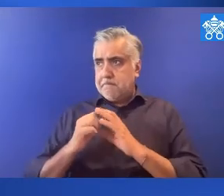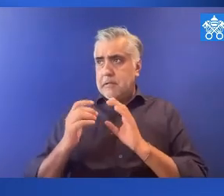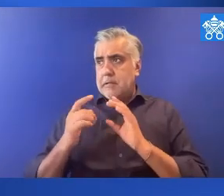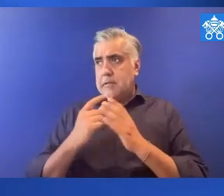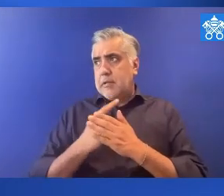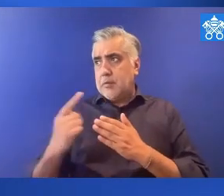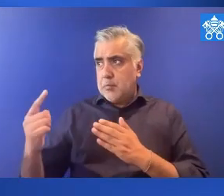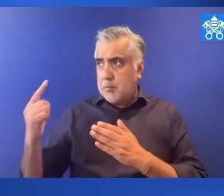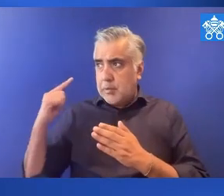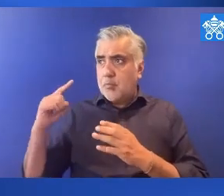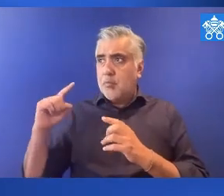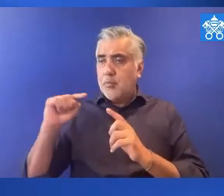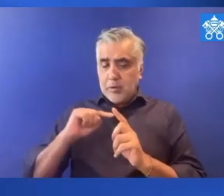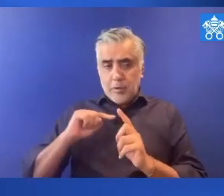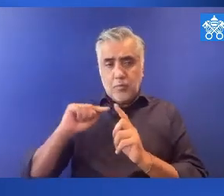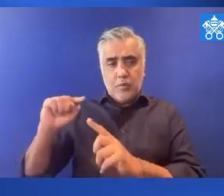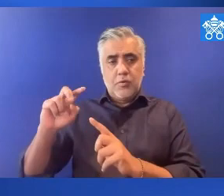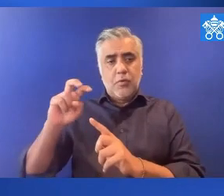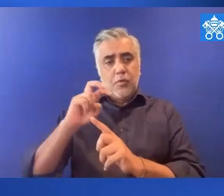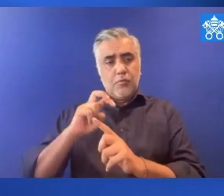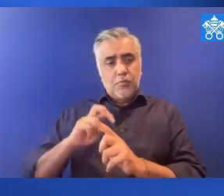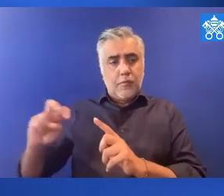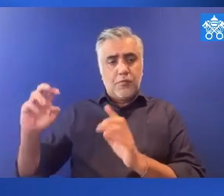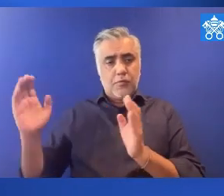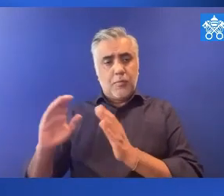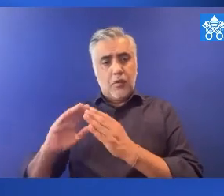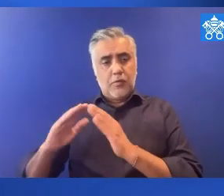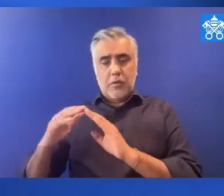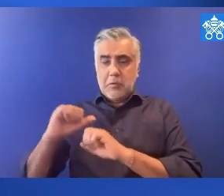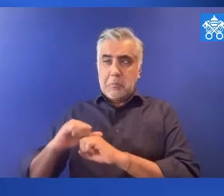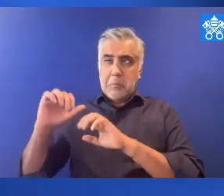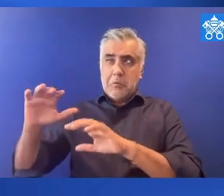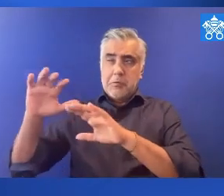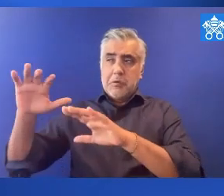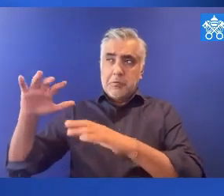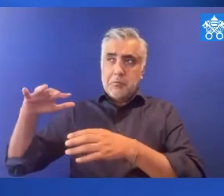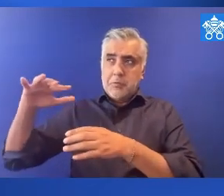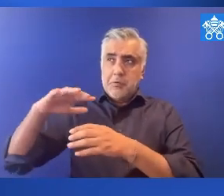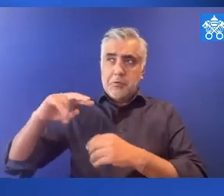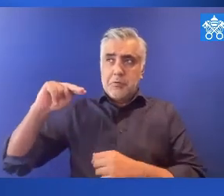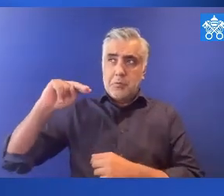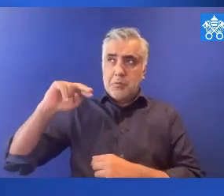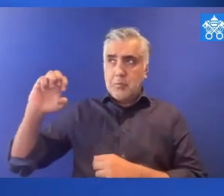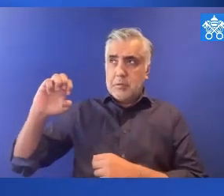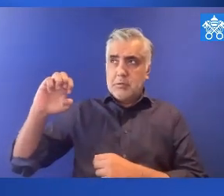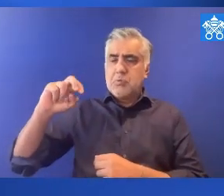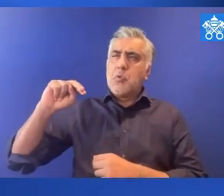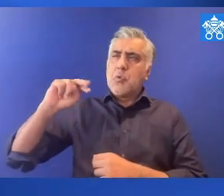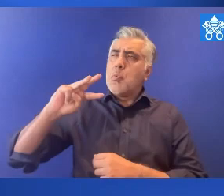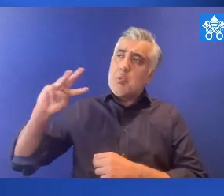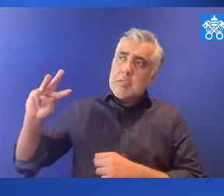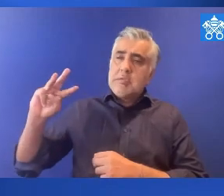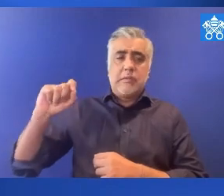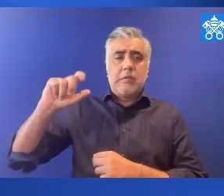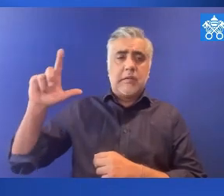visit he made over the weekend when he went to Asti. It's a small town located in the Piemonte region